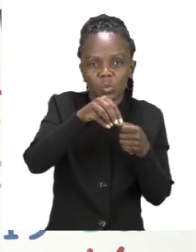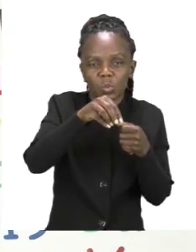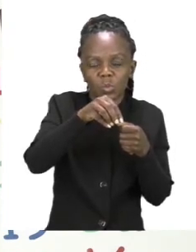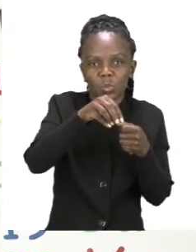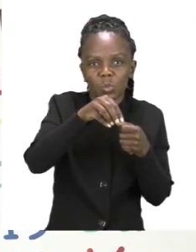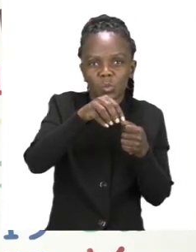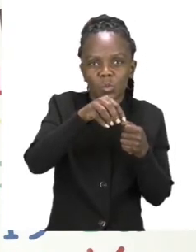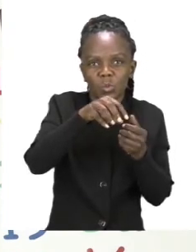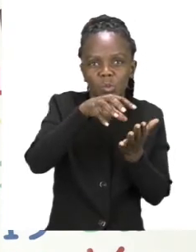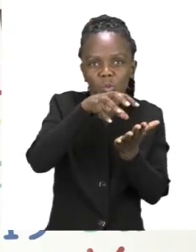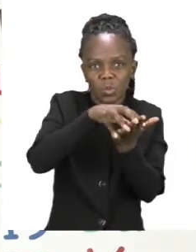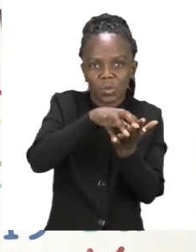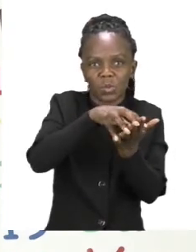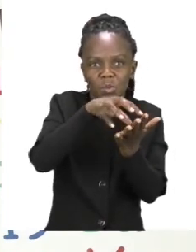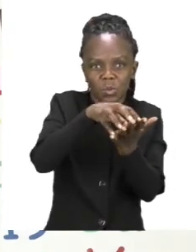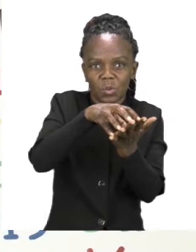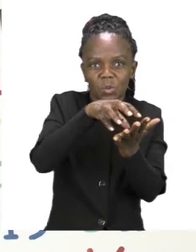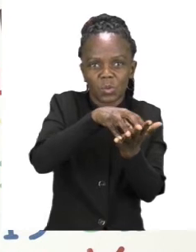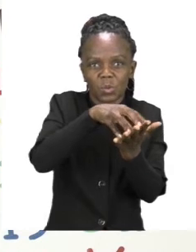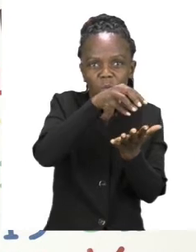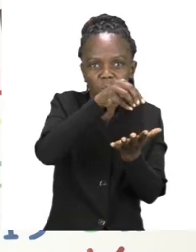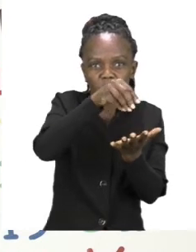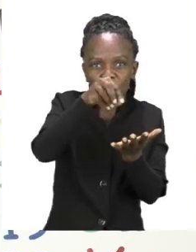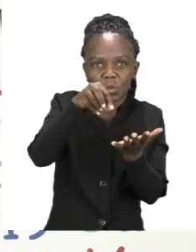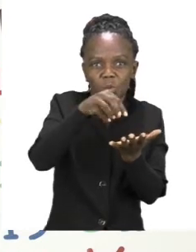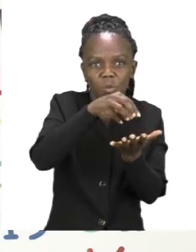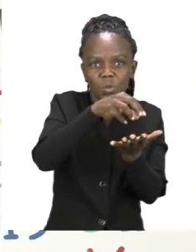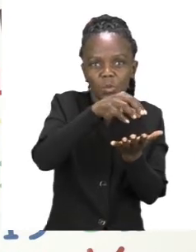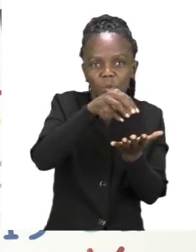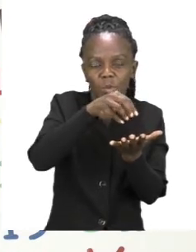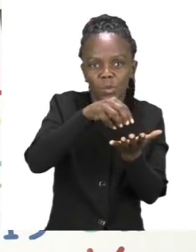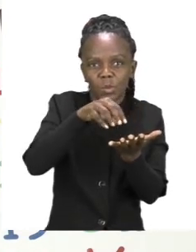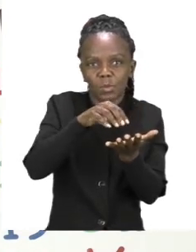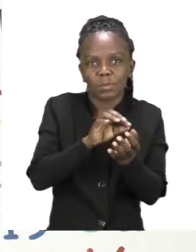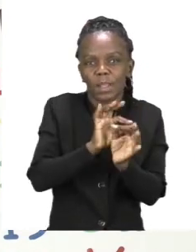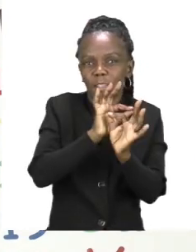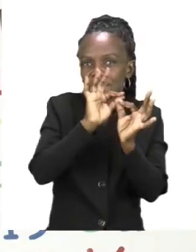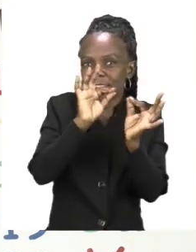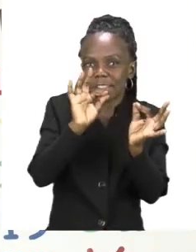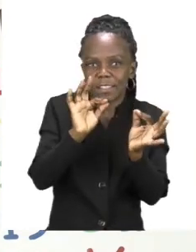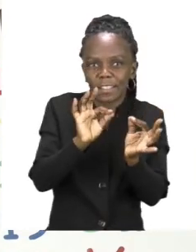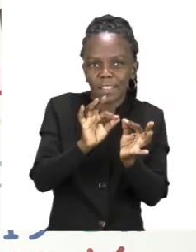the glue. There we go. And it's coming out really pretty.